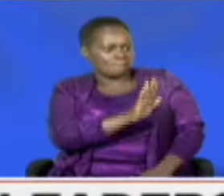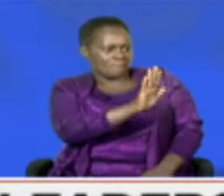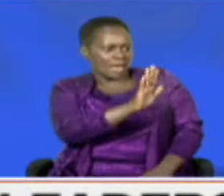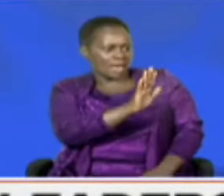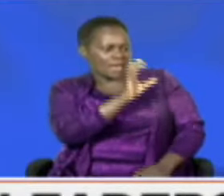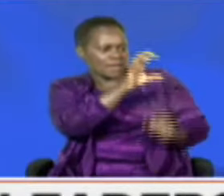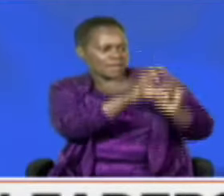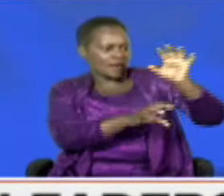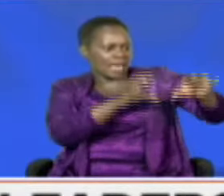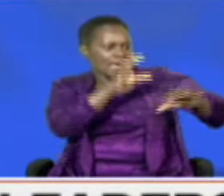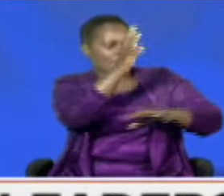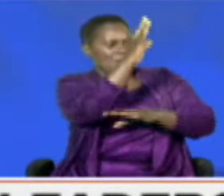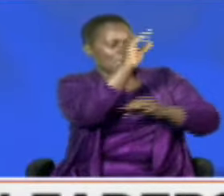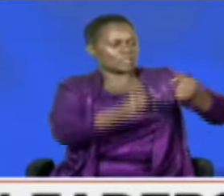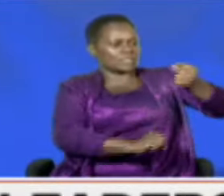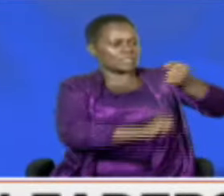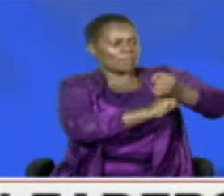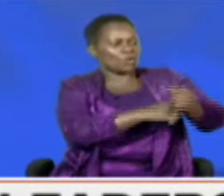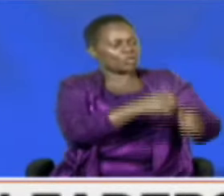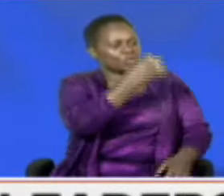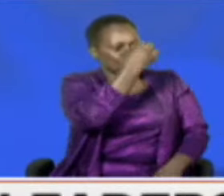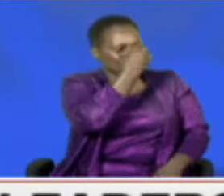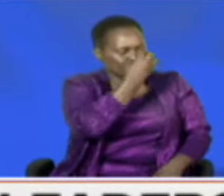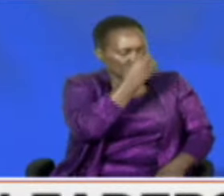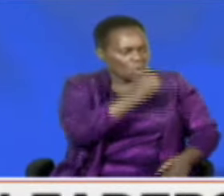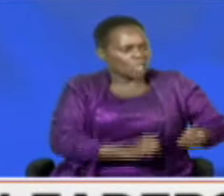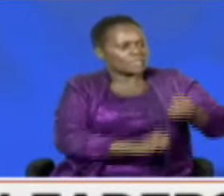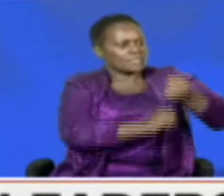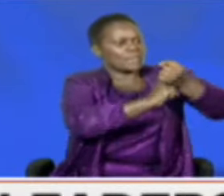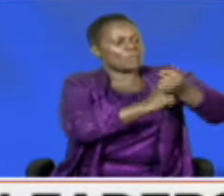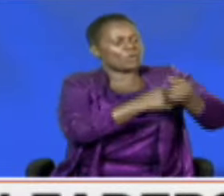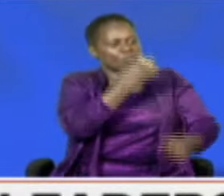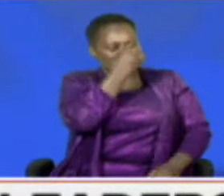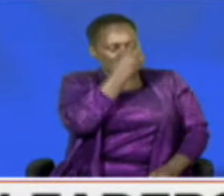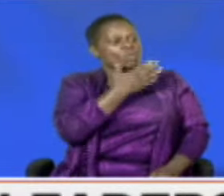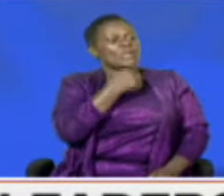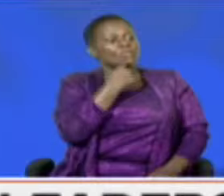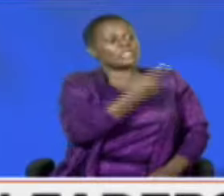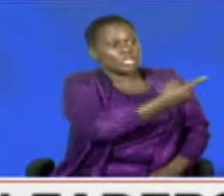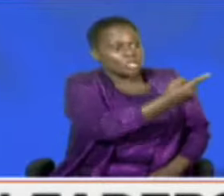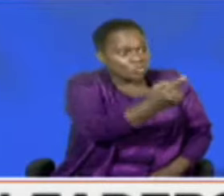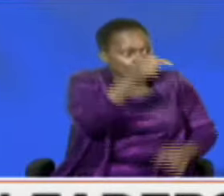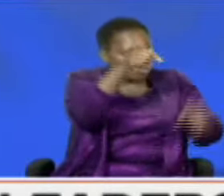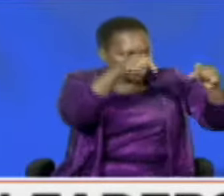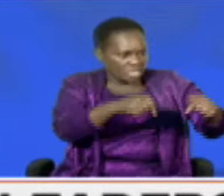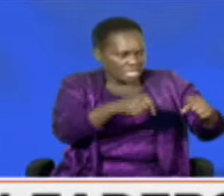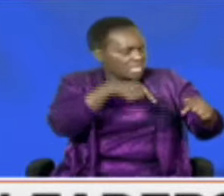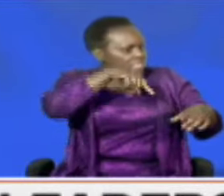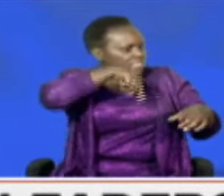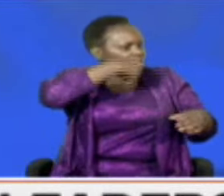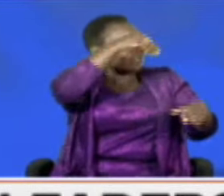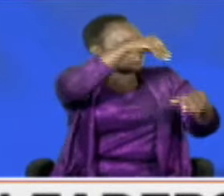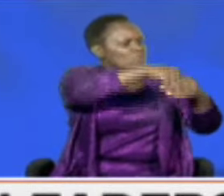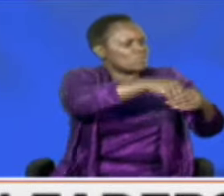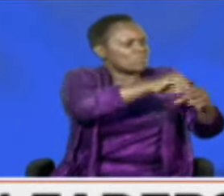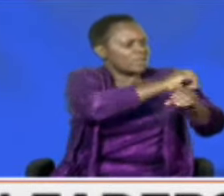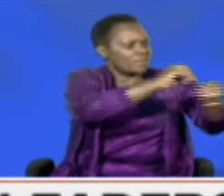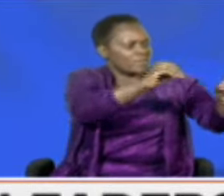wamepanda juu ya mti kushikilia Zakayo, kumusaidia Zakayo, we want to tell you today we are not party to it.